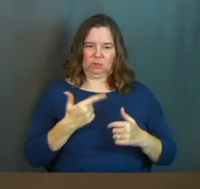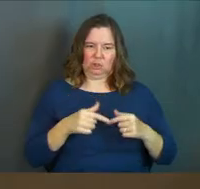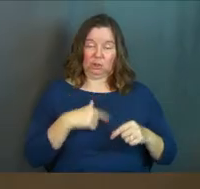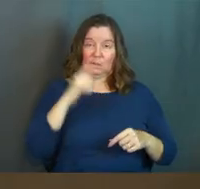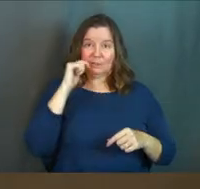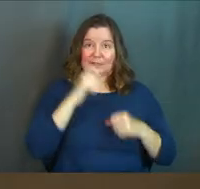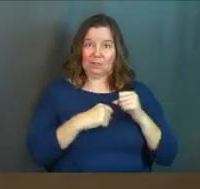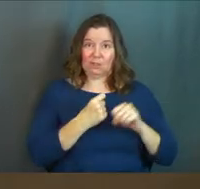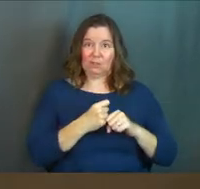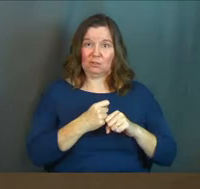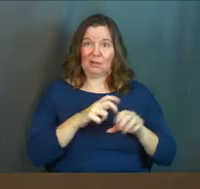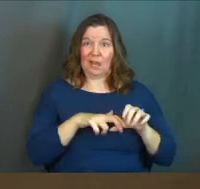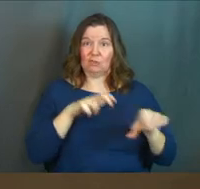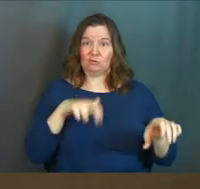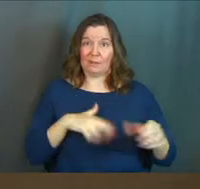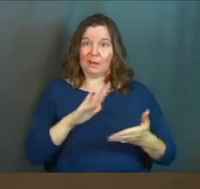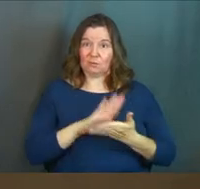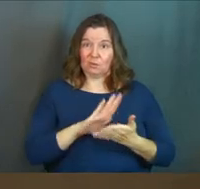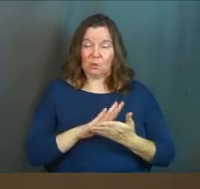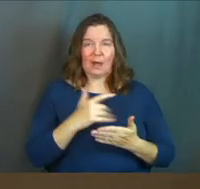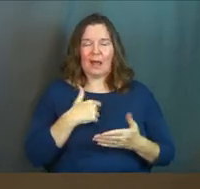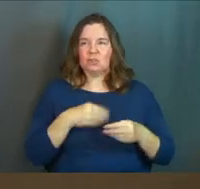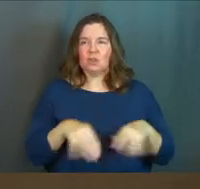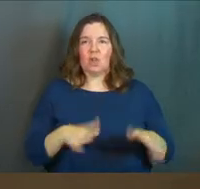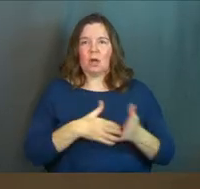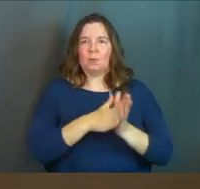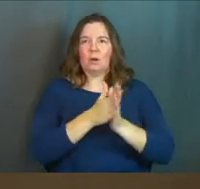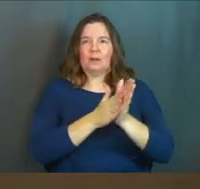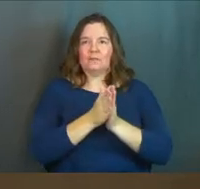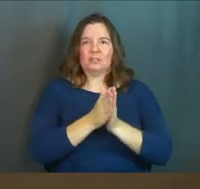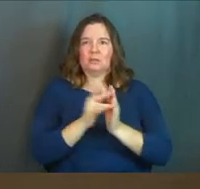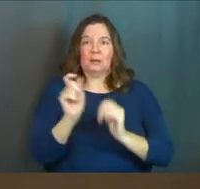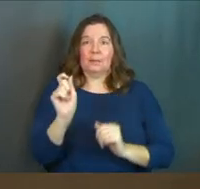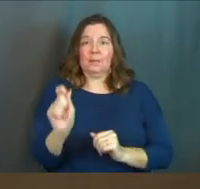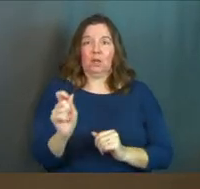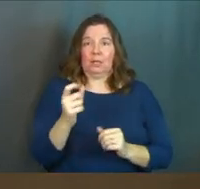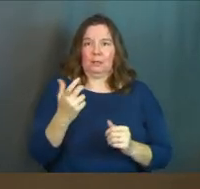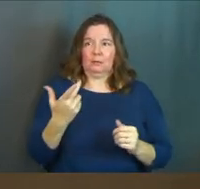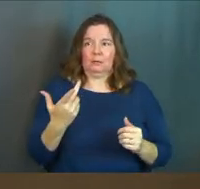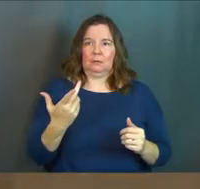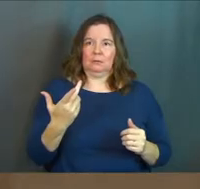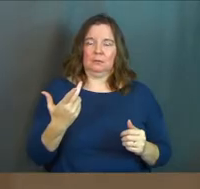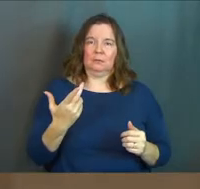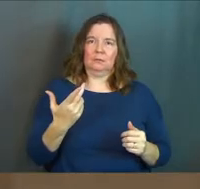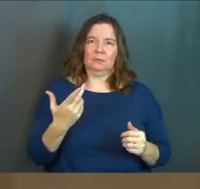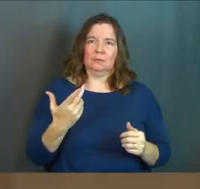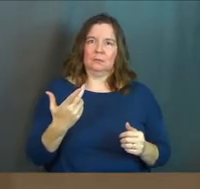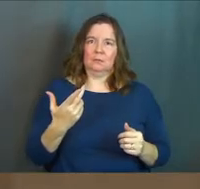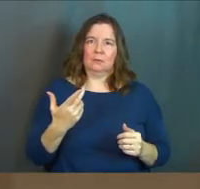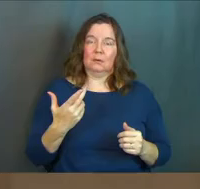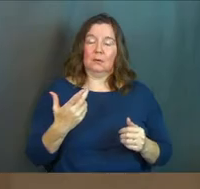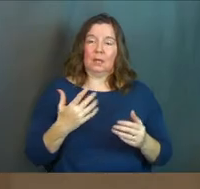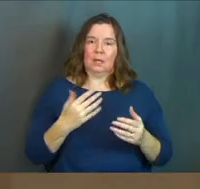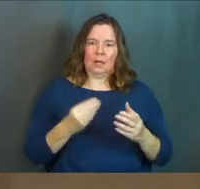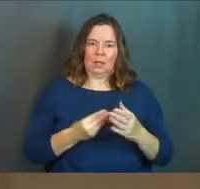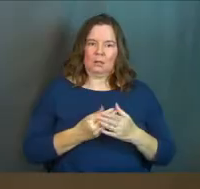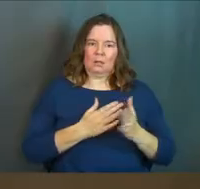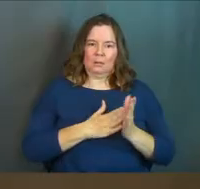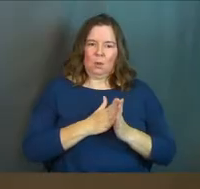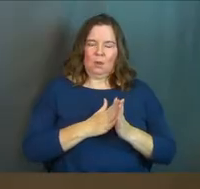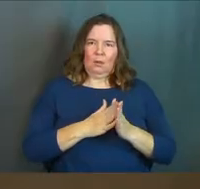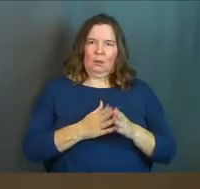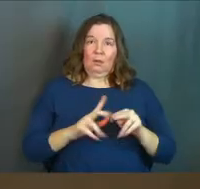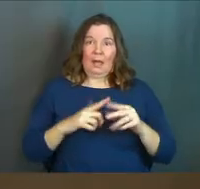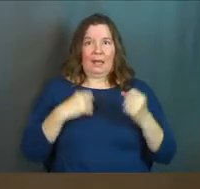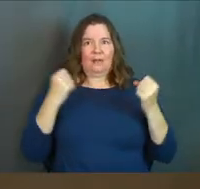During those teenage years, I dropped out of school. I just lost motivation, period, you know? It grew, it grew, it grew, it grew.